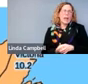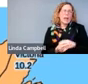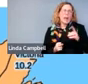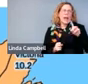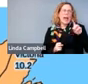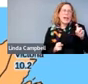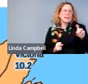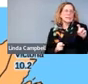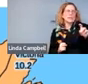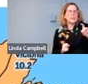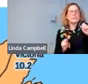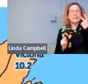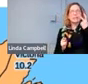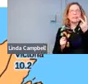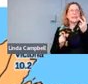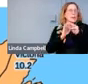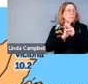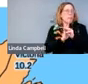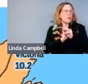coming.